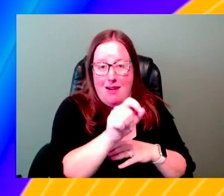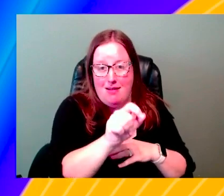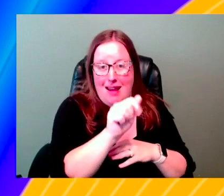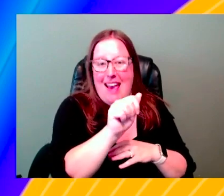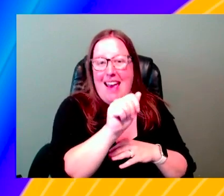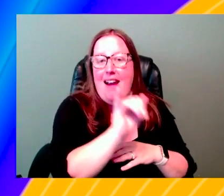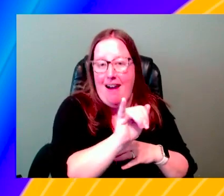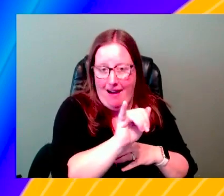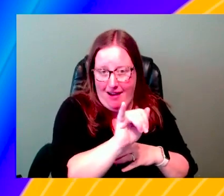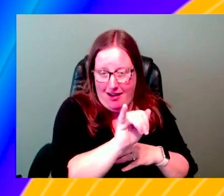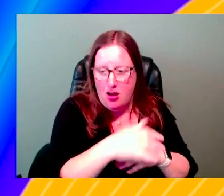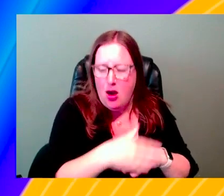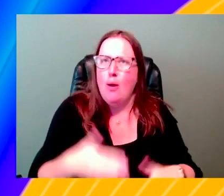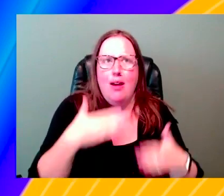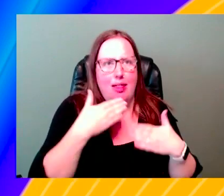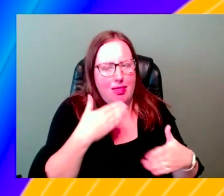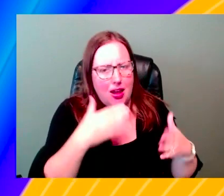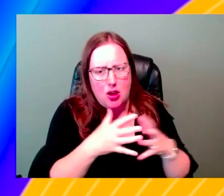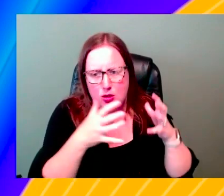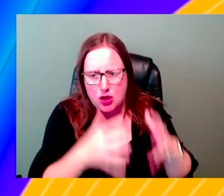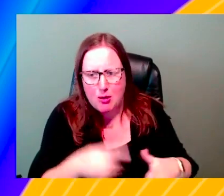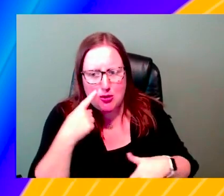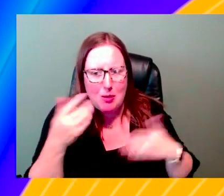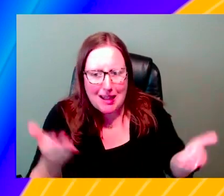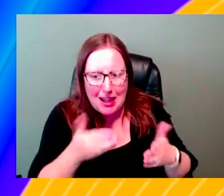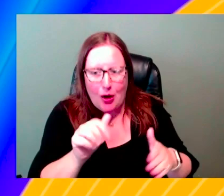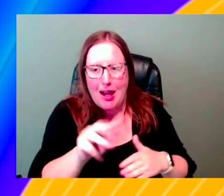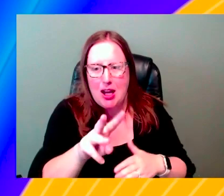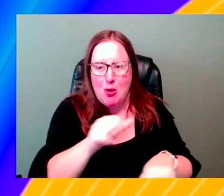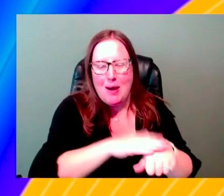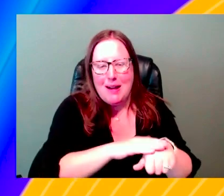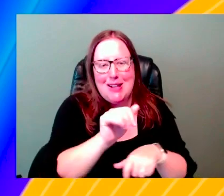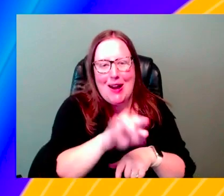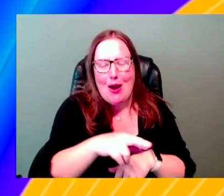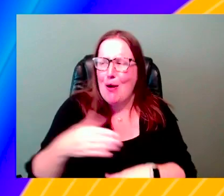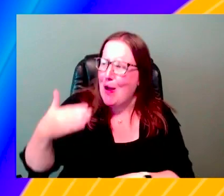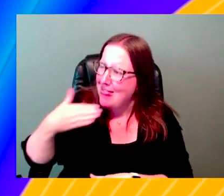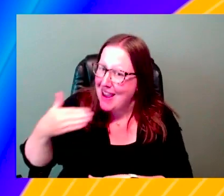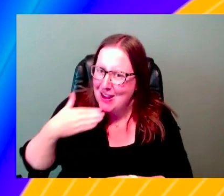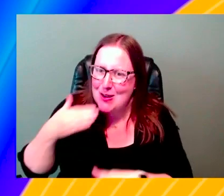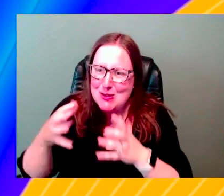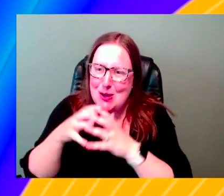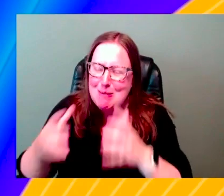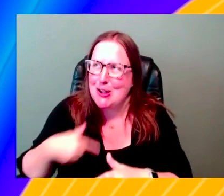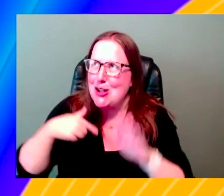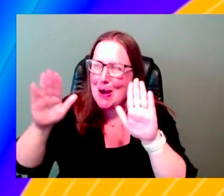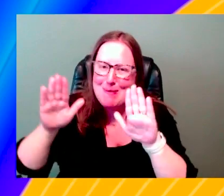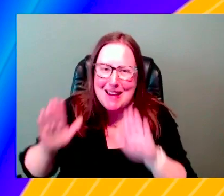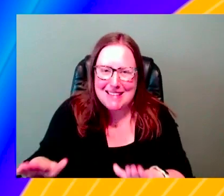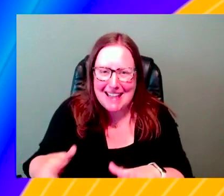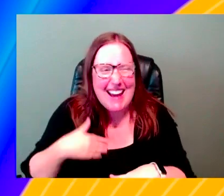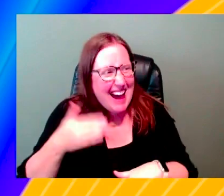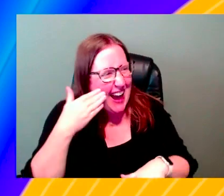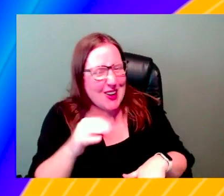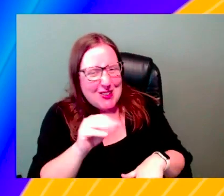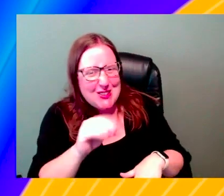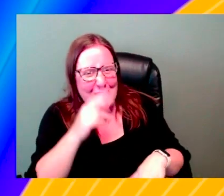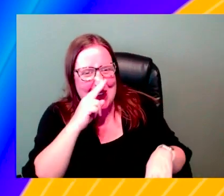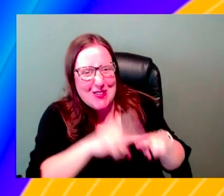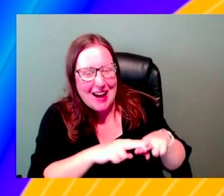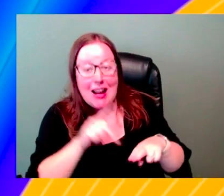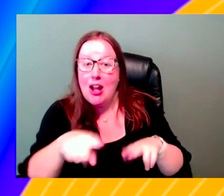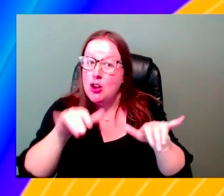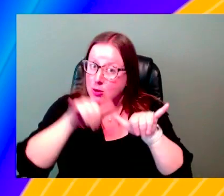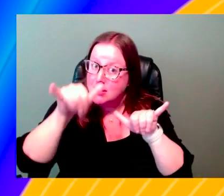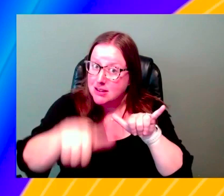And thank you so much for being here today on AWS On Air. Thank you for having us, Julian. This was amazing. I know, it's so fun. And stick around, because up